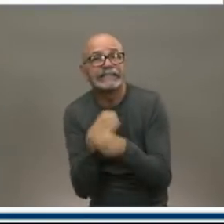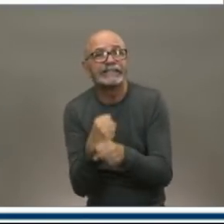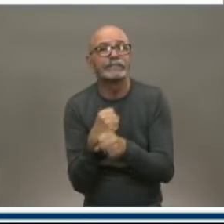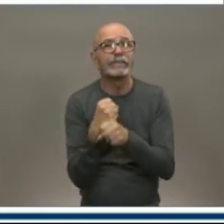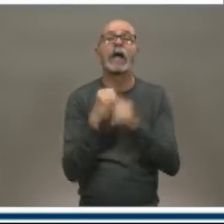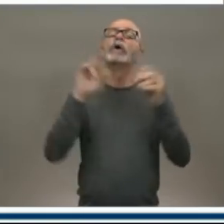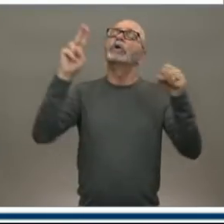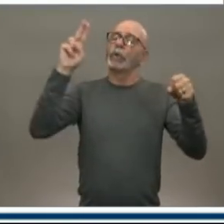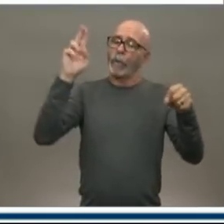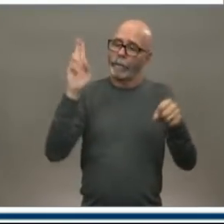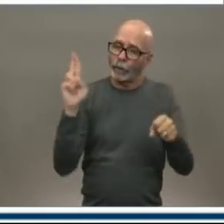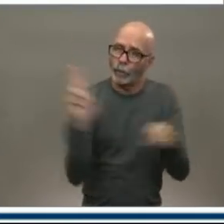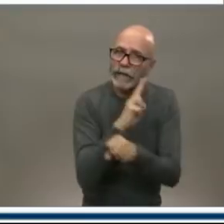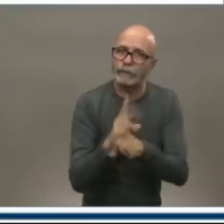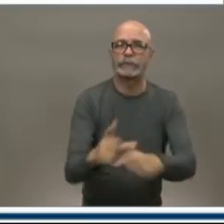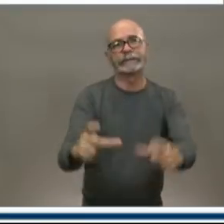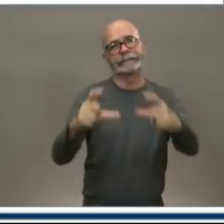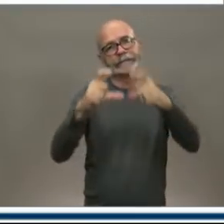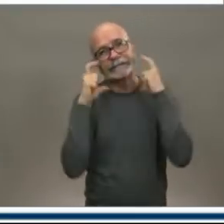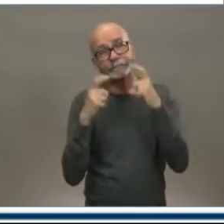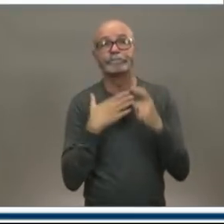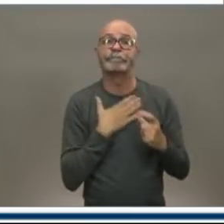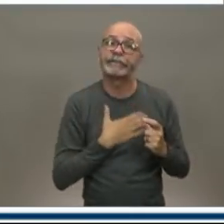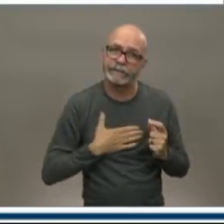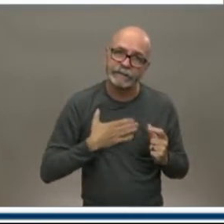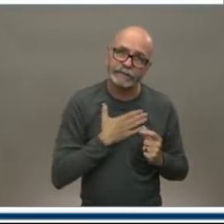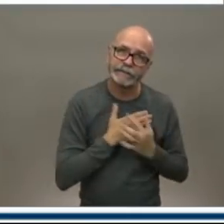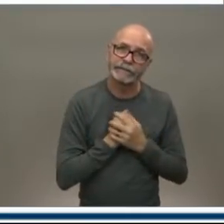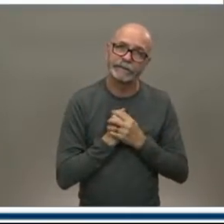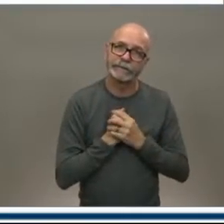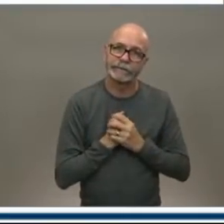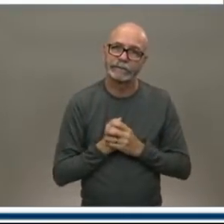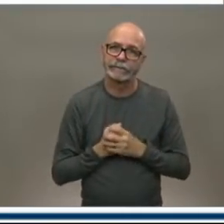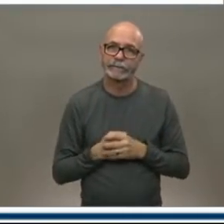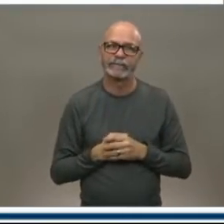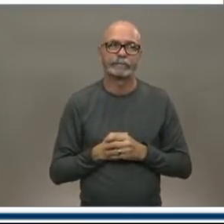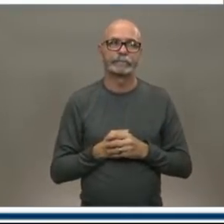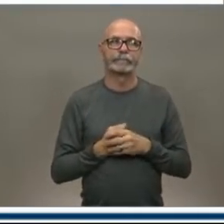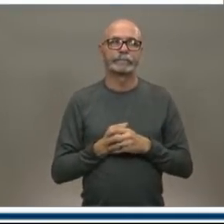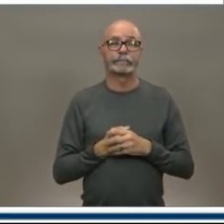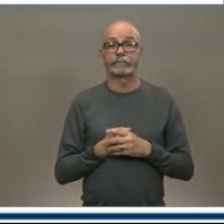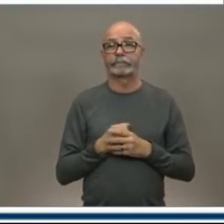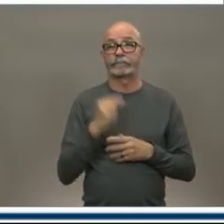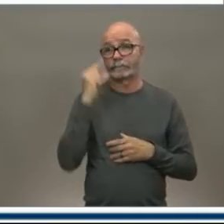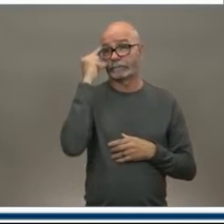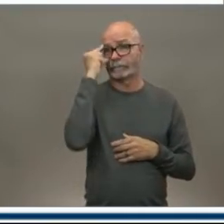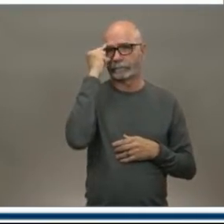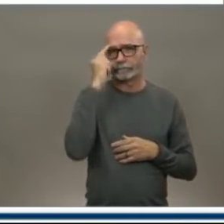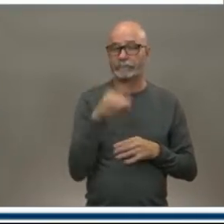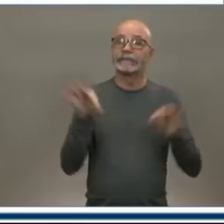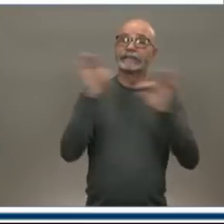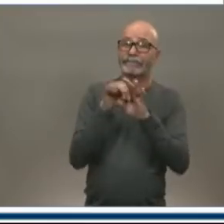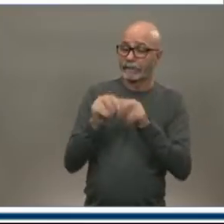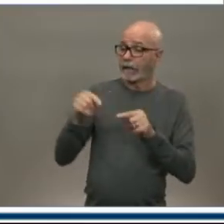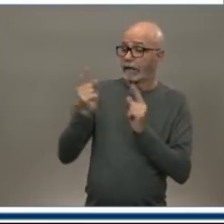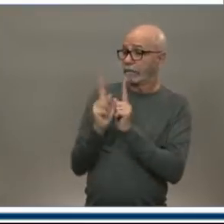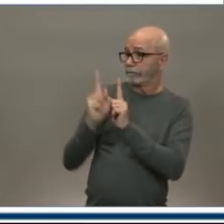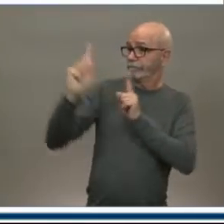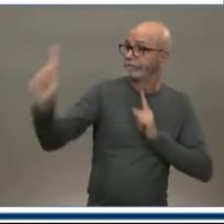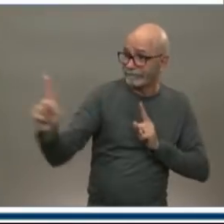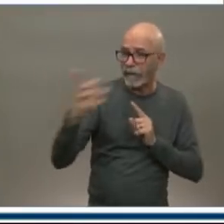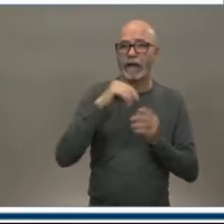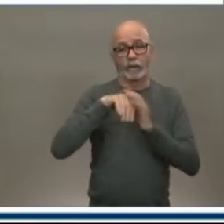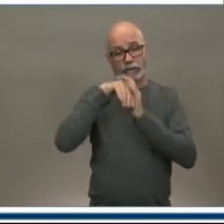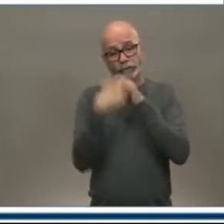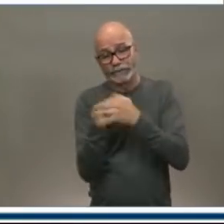properly. So the individual public health measures like masking, distancing, and washing our hands are one, as you've